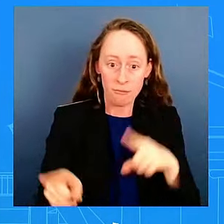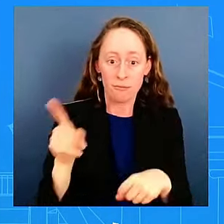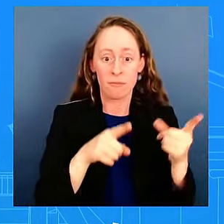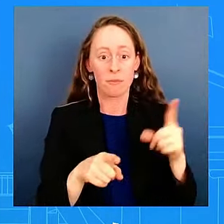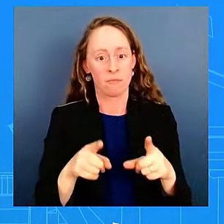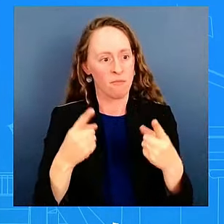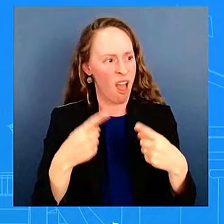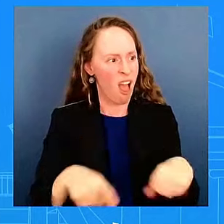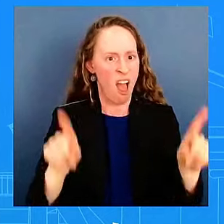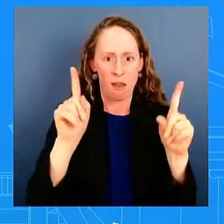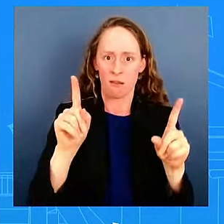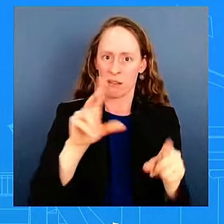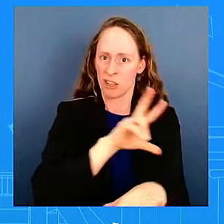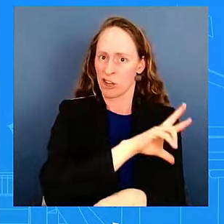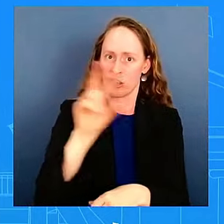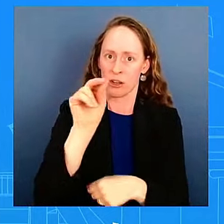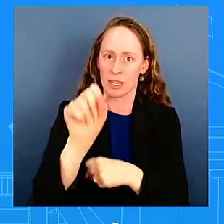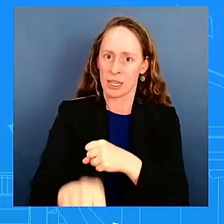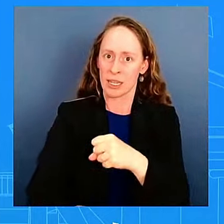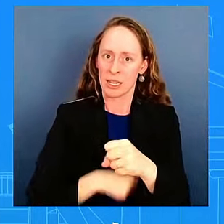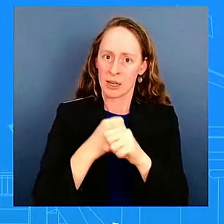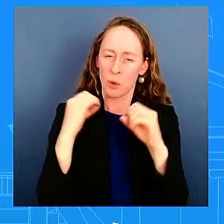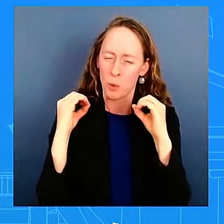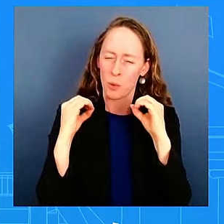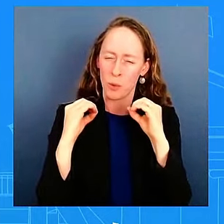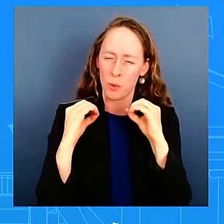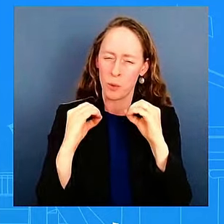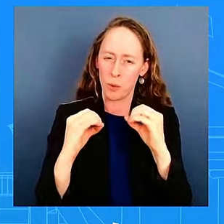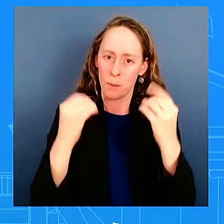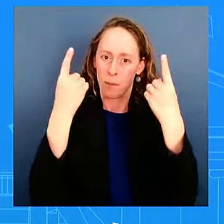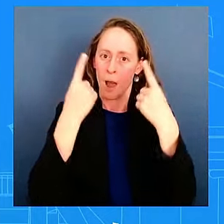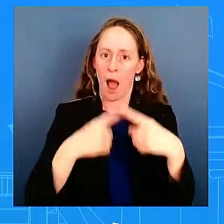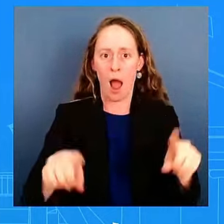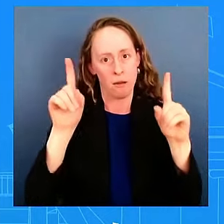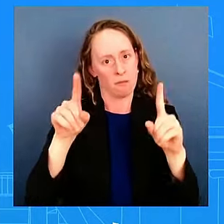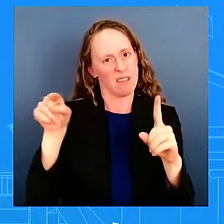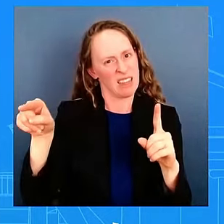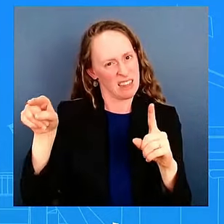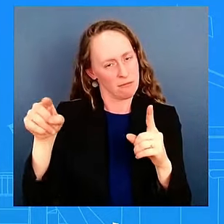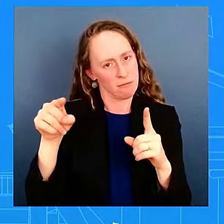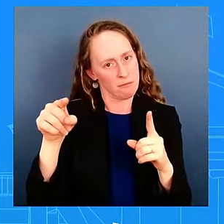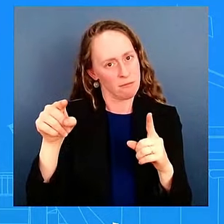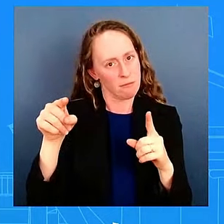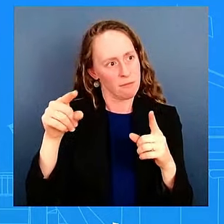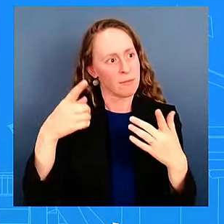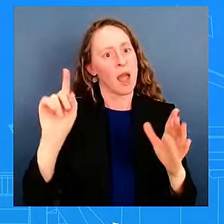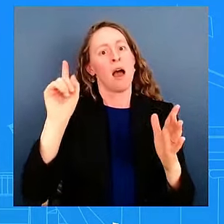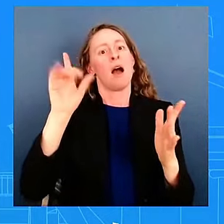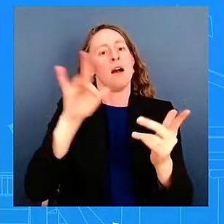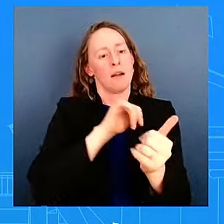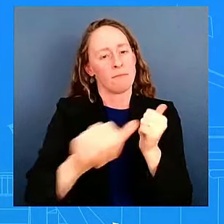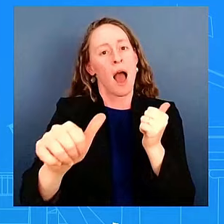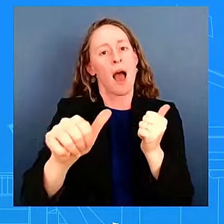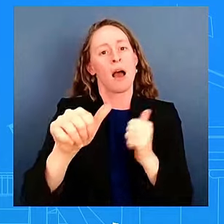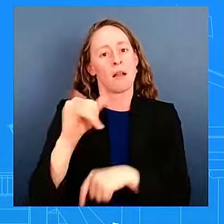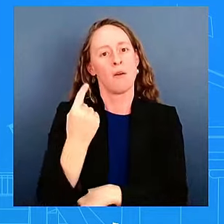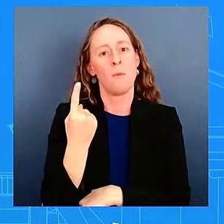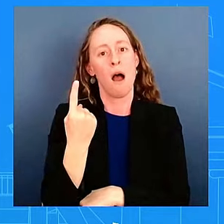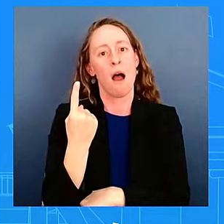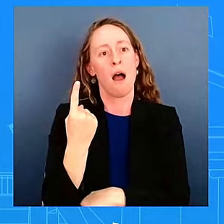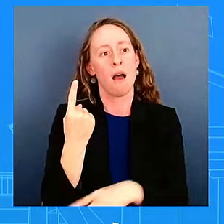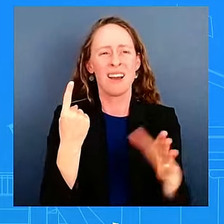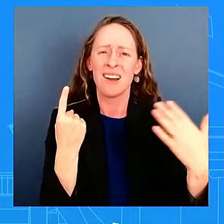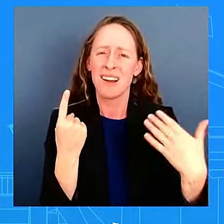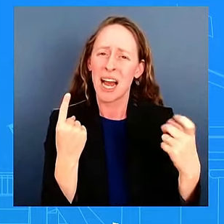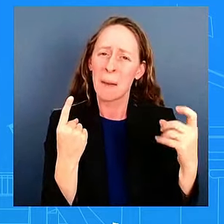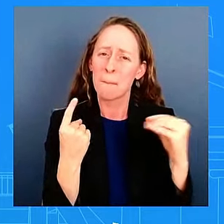effort and was able to get that done. There's a lot more work that we need to do. That is on Congress. We have to continue to get Congress to ban assault weapons,